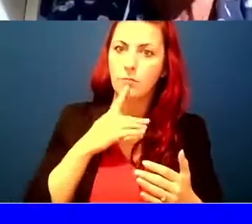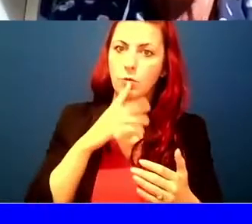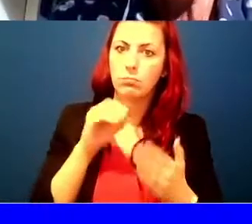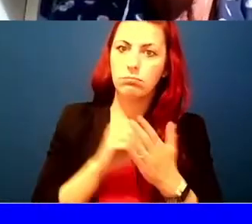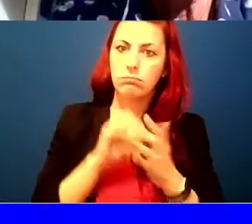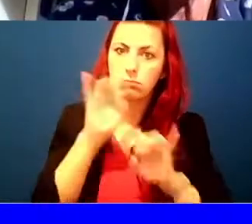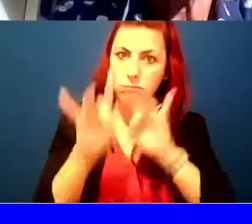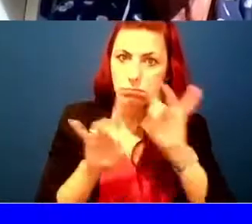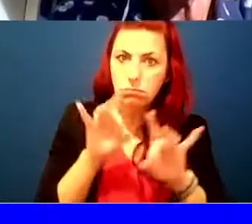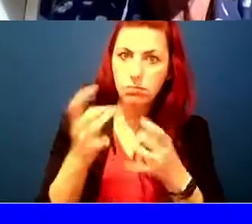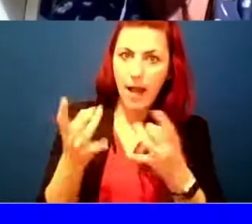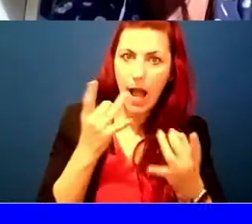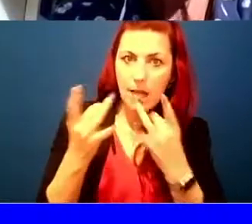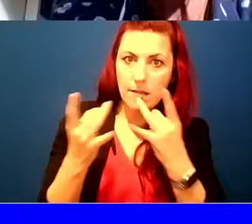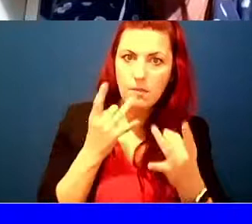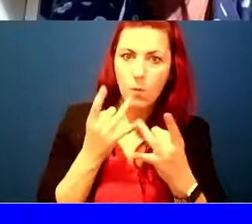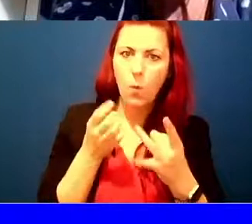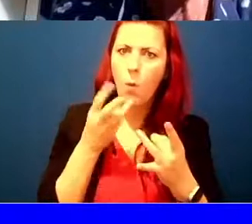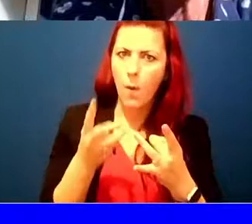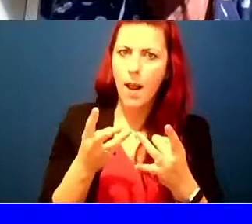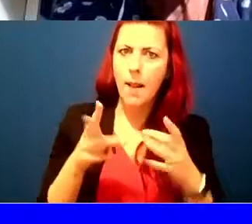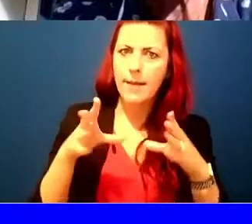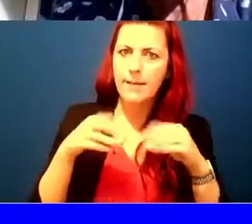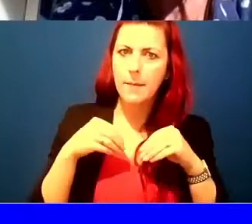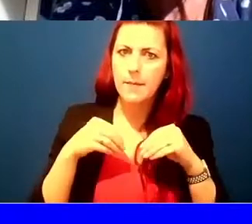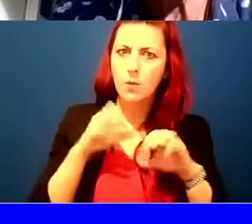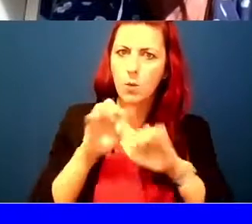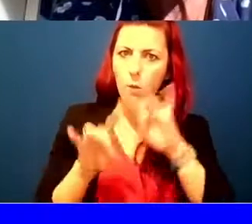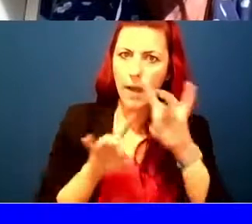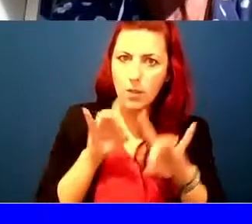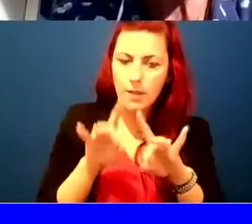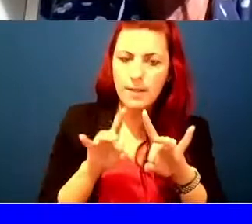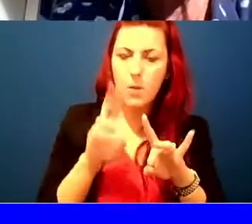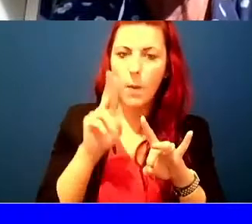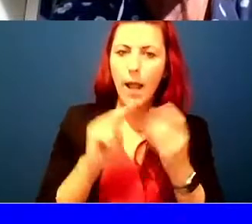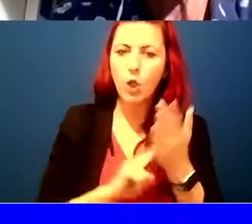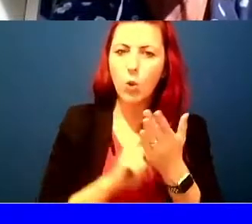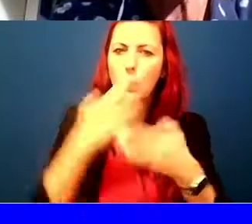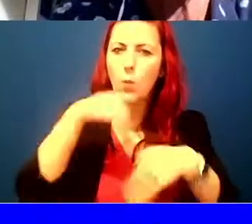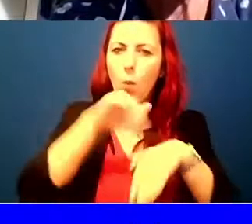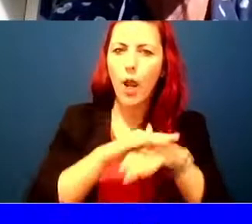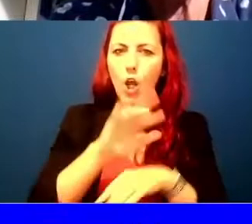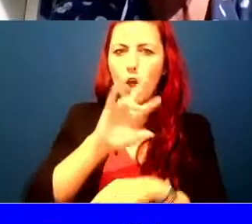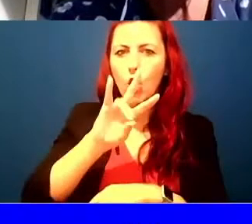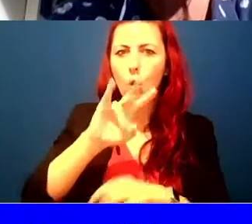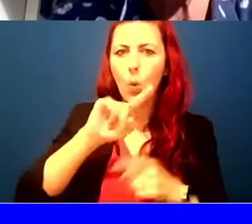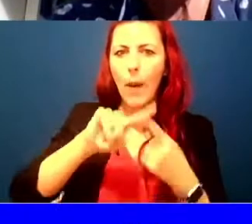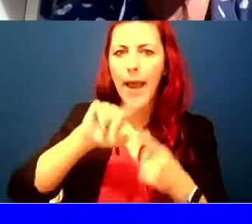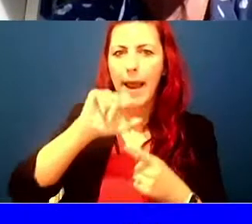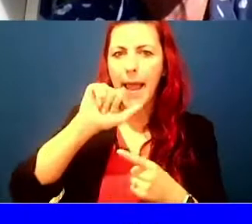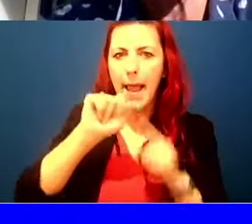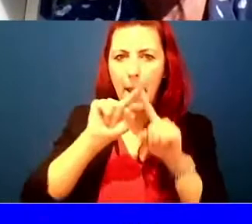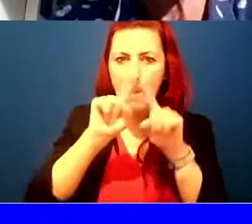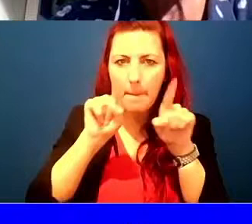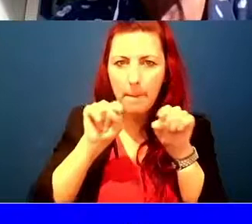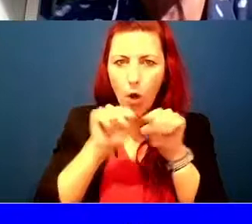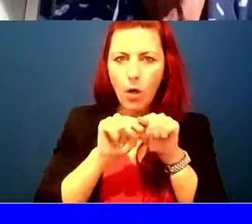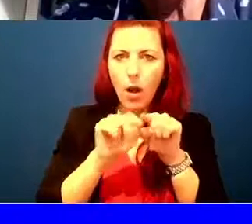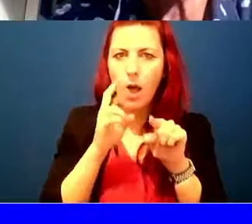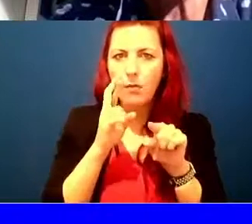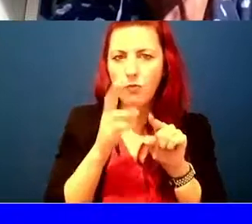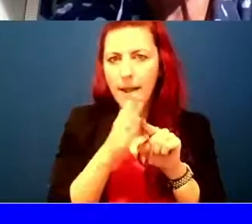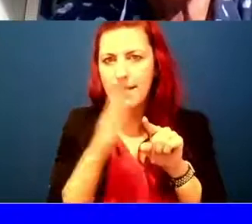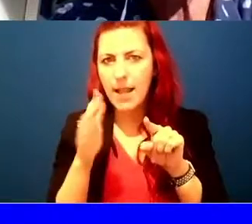to us, that we will be taking questions, that you can use the Q&A button on your right-hand side of your